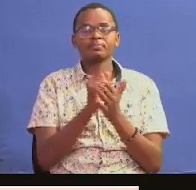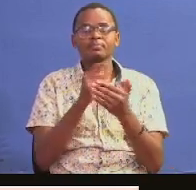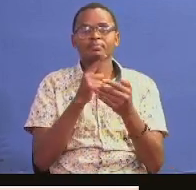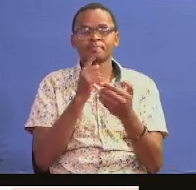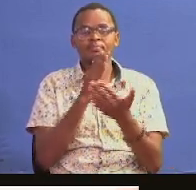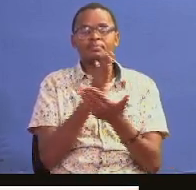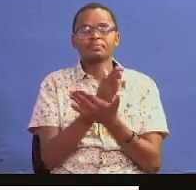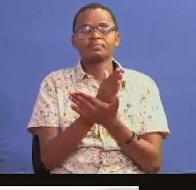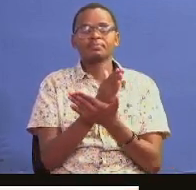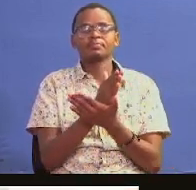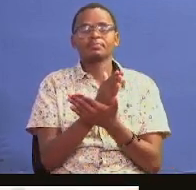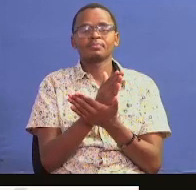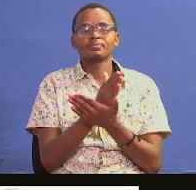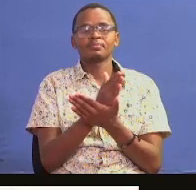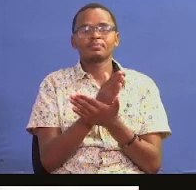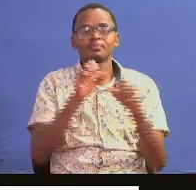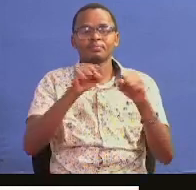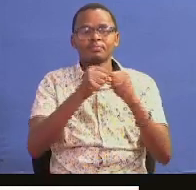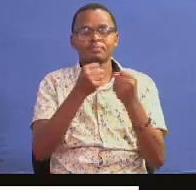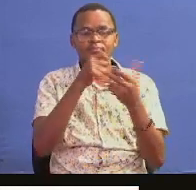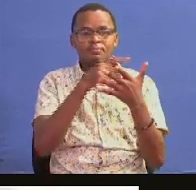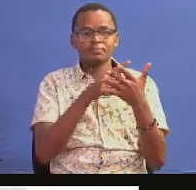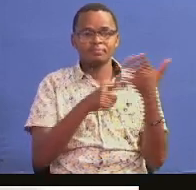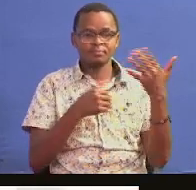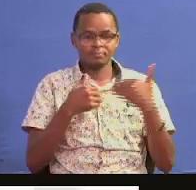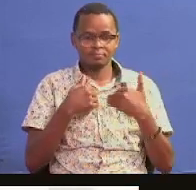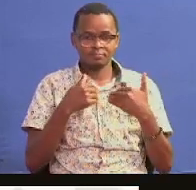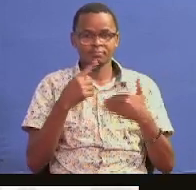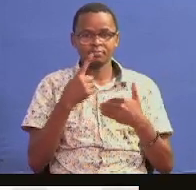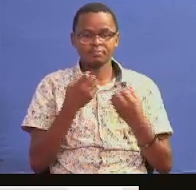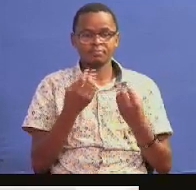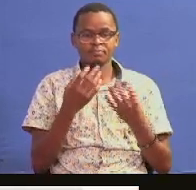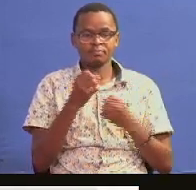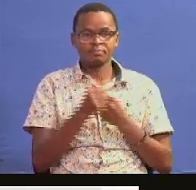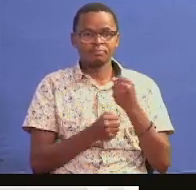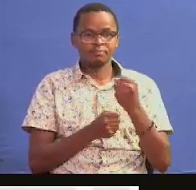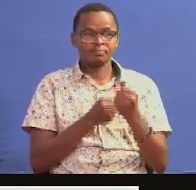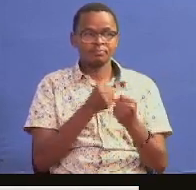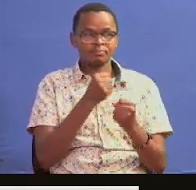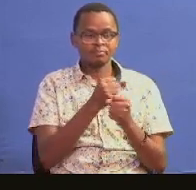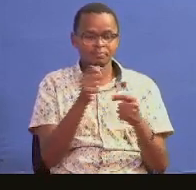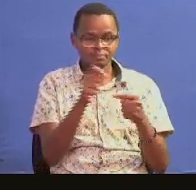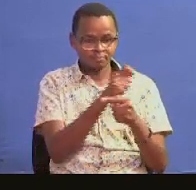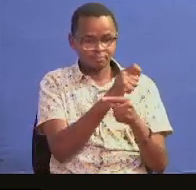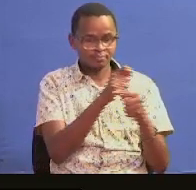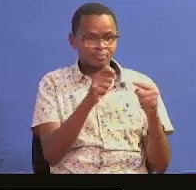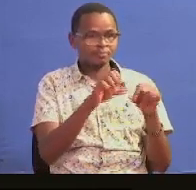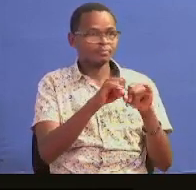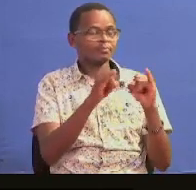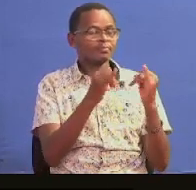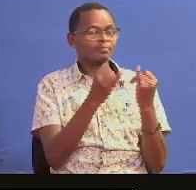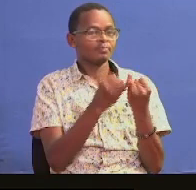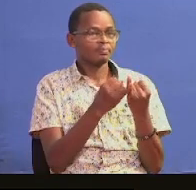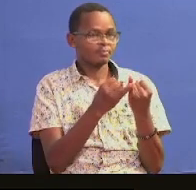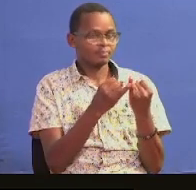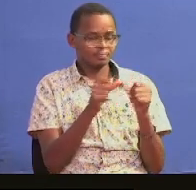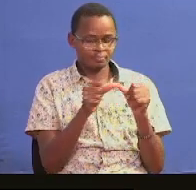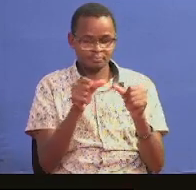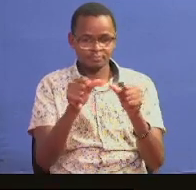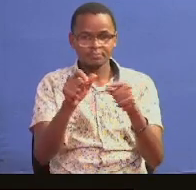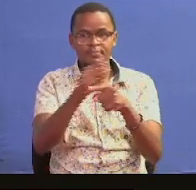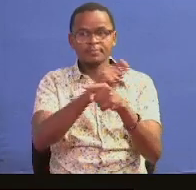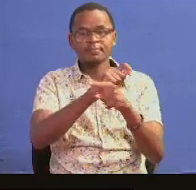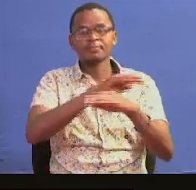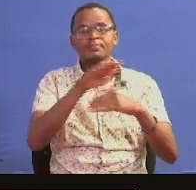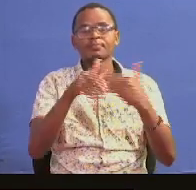we ensure we do not destroy what we have built over the years. If it's the training institutions, they should